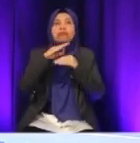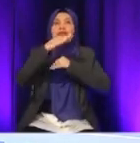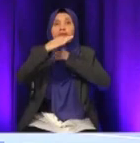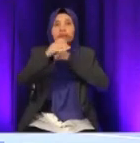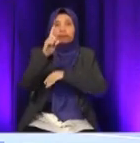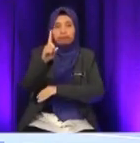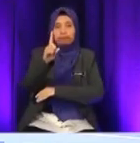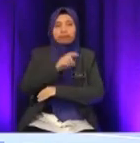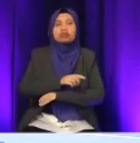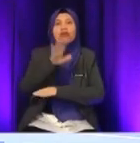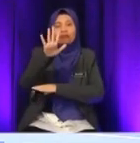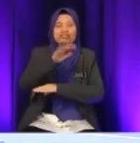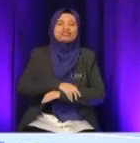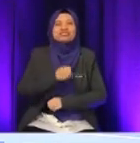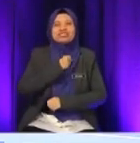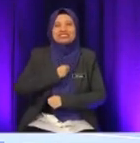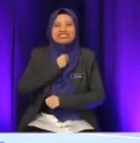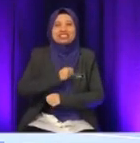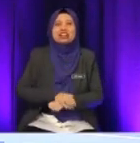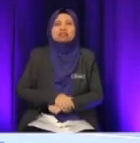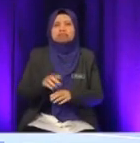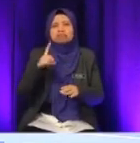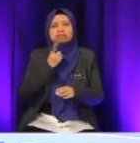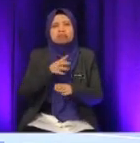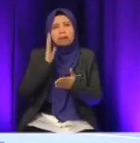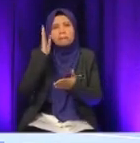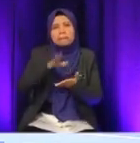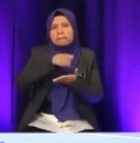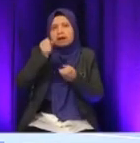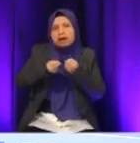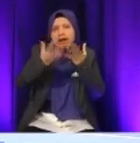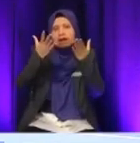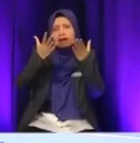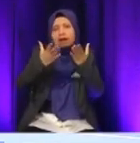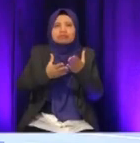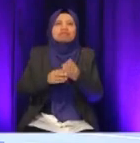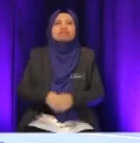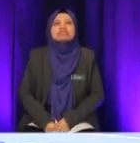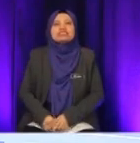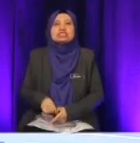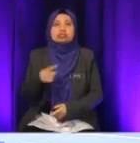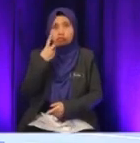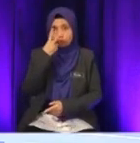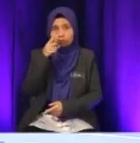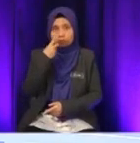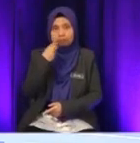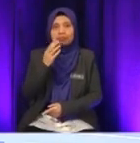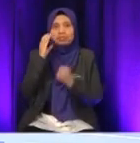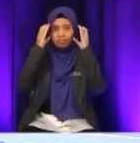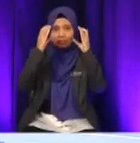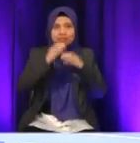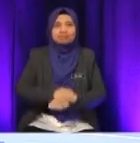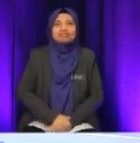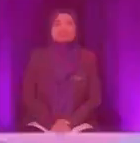aspirations. I'm sure you're excited to learn and understand a lot more about this topic. Let's get into it and have a look at the teacher's profile.